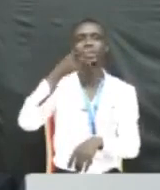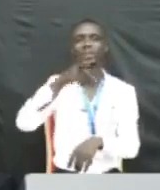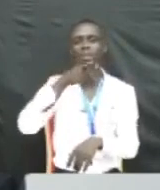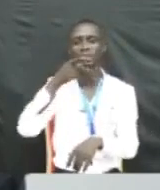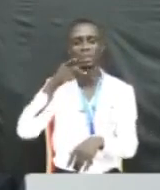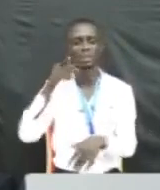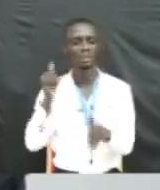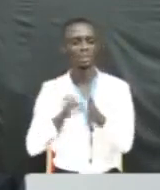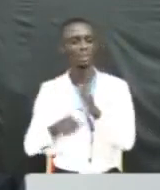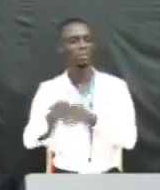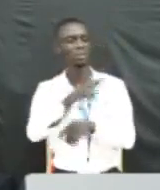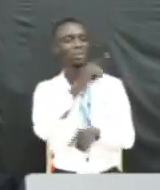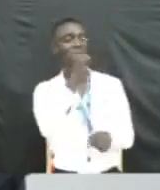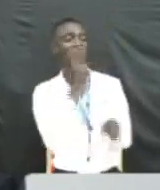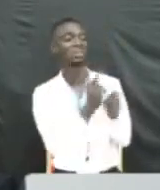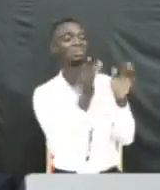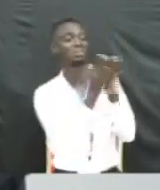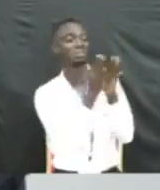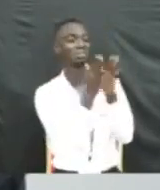pray,